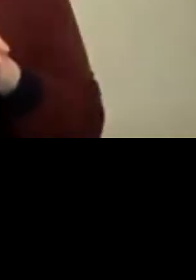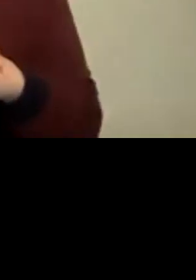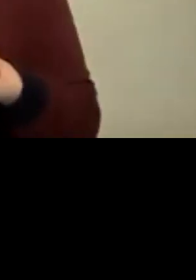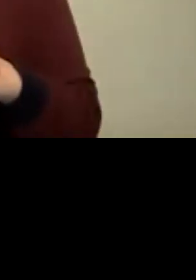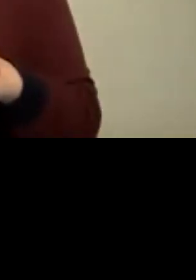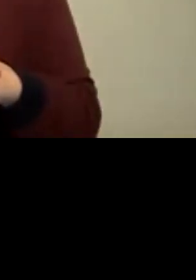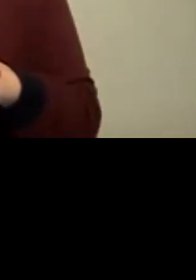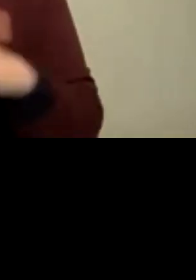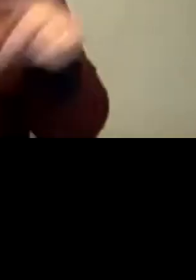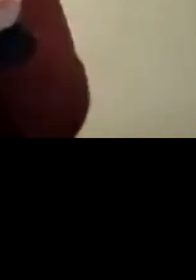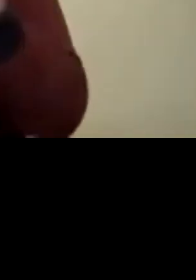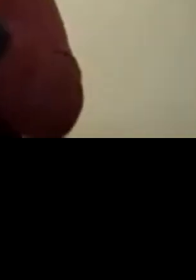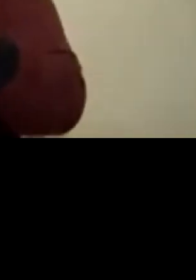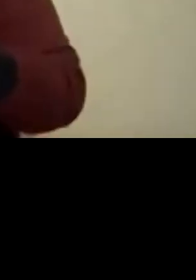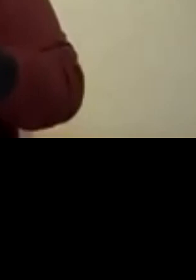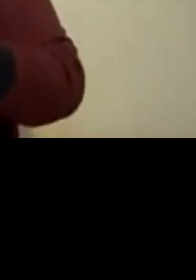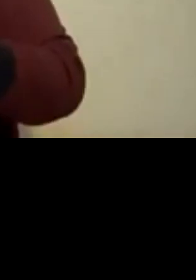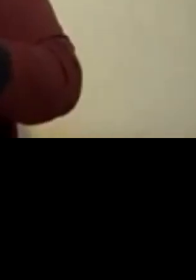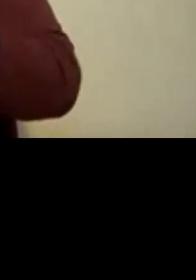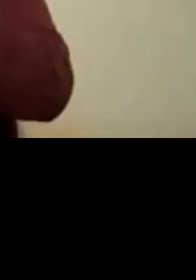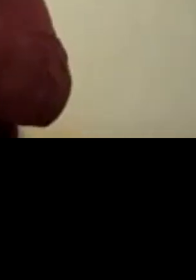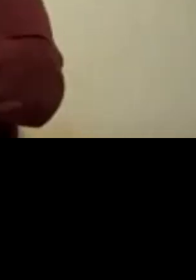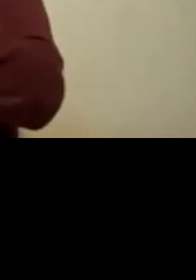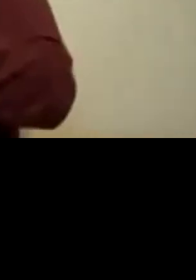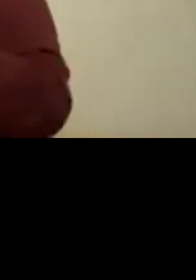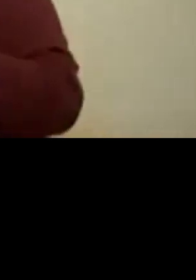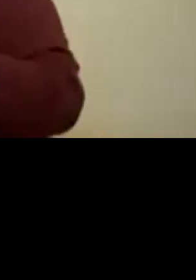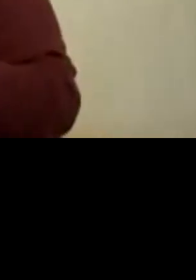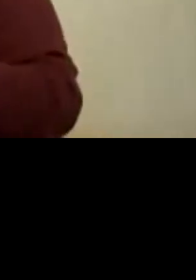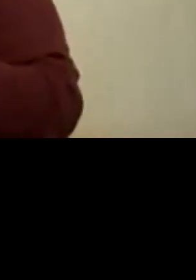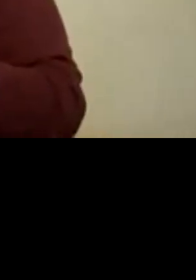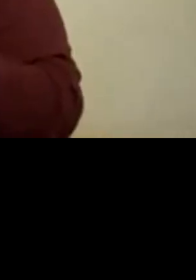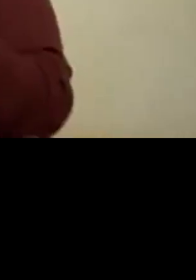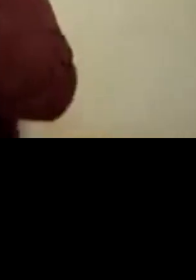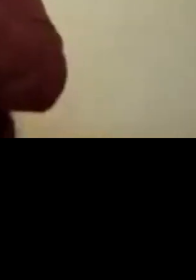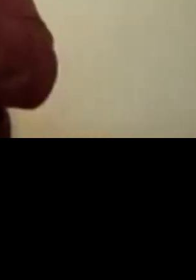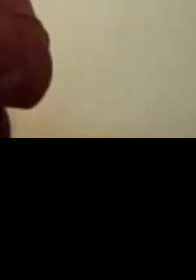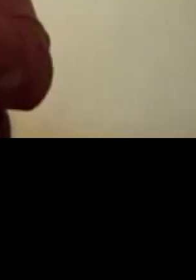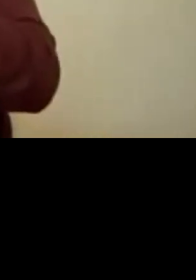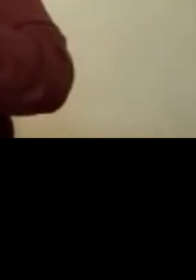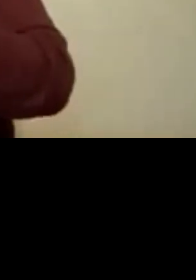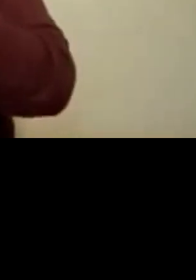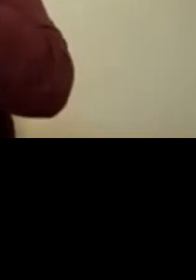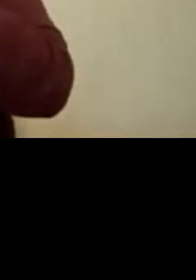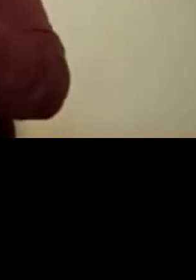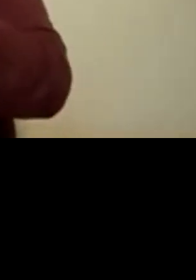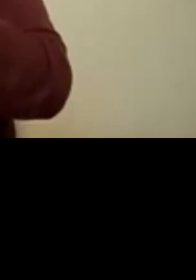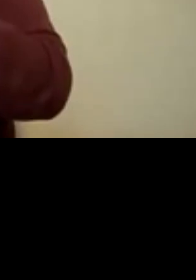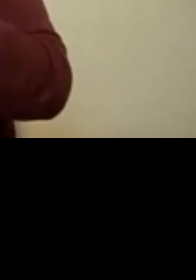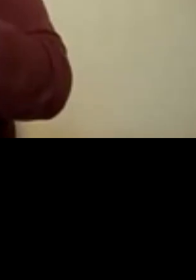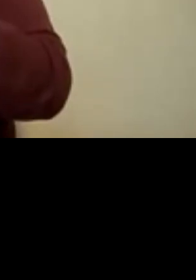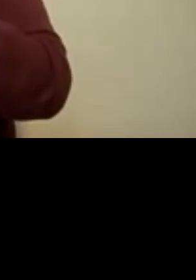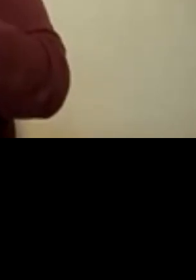I've also heard someone from the University of Washington talk about how critical it is to be